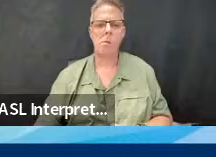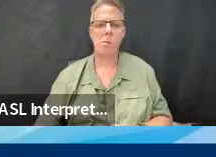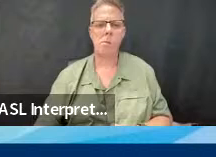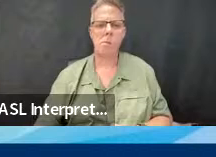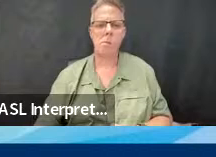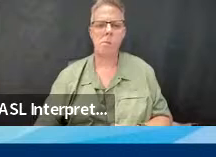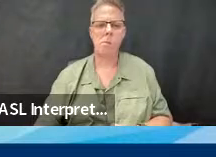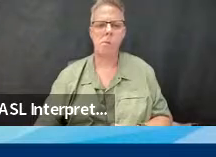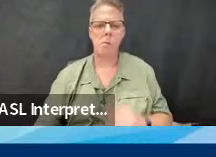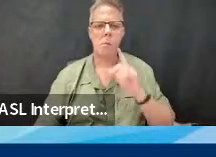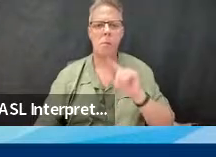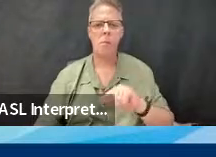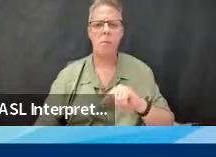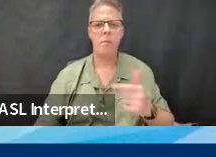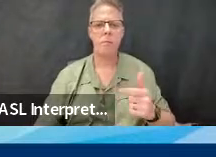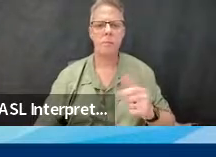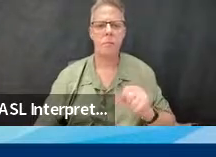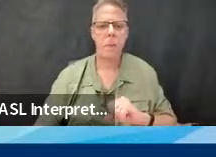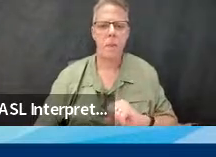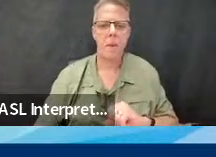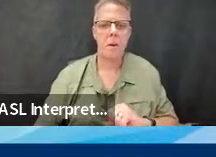hand it over to Shilpa.